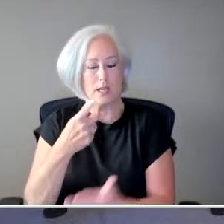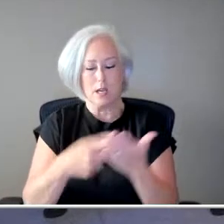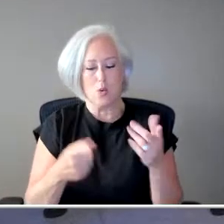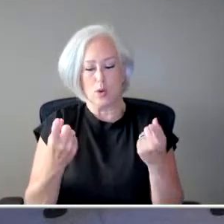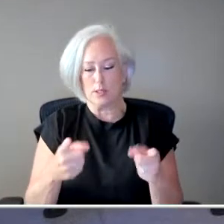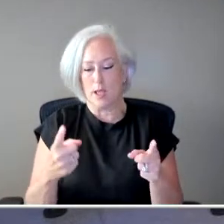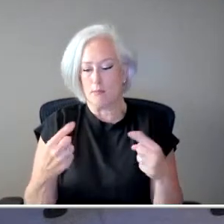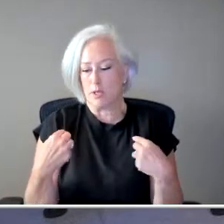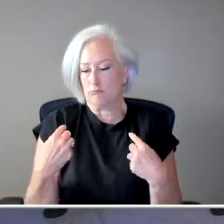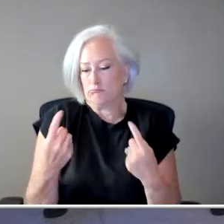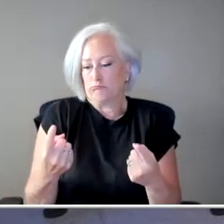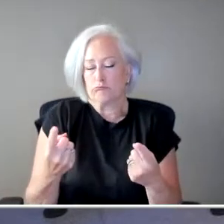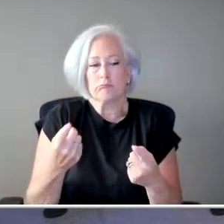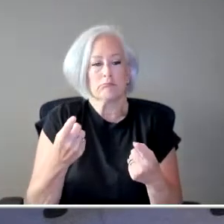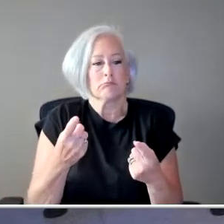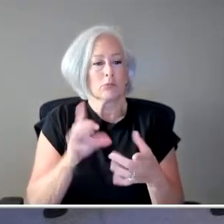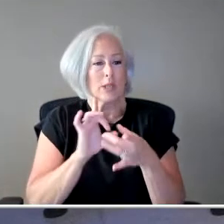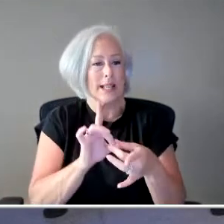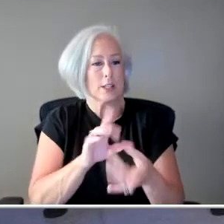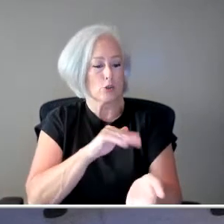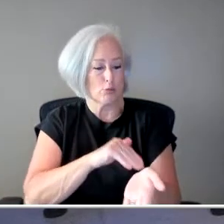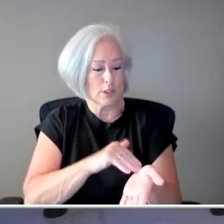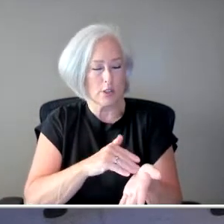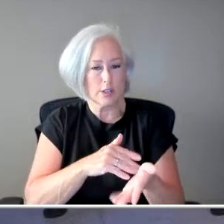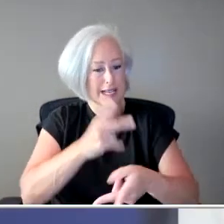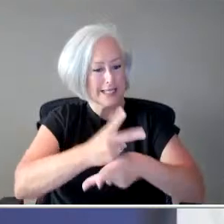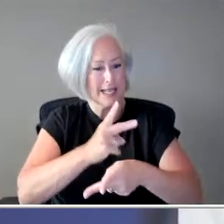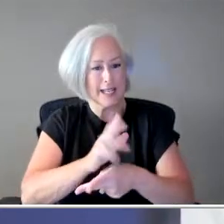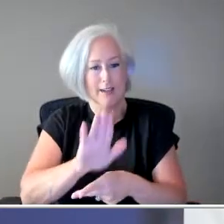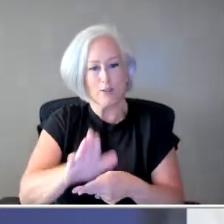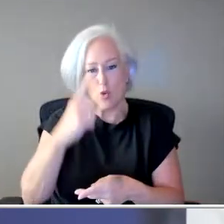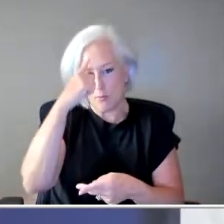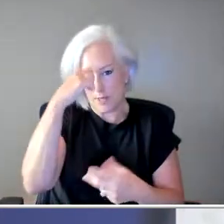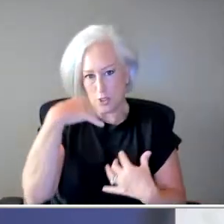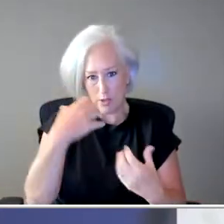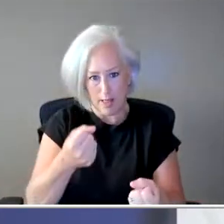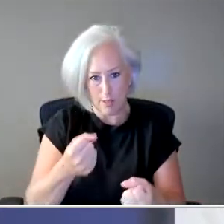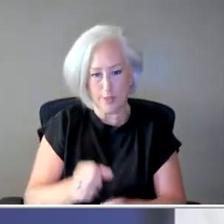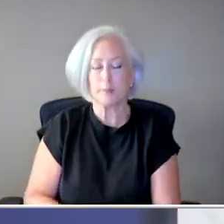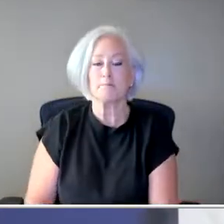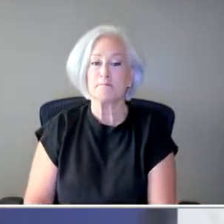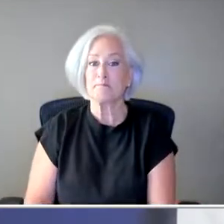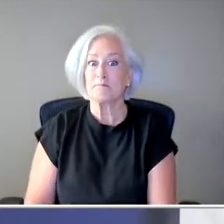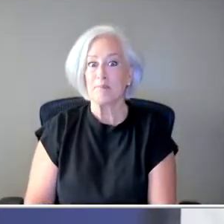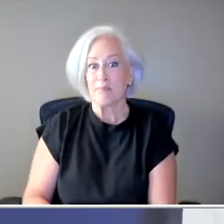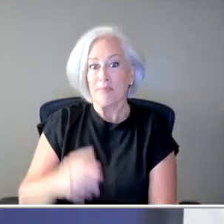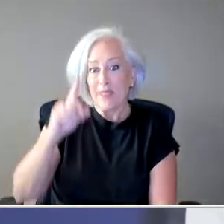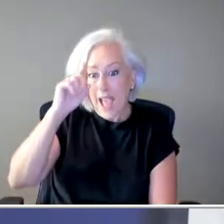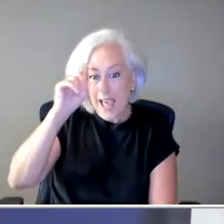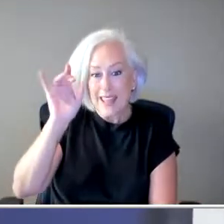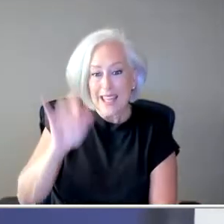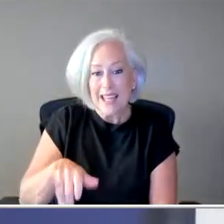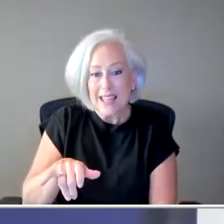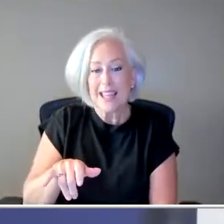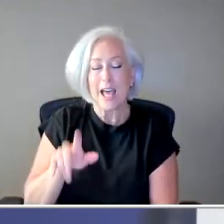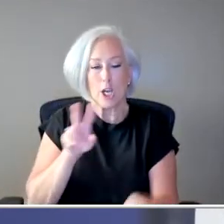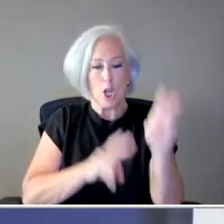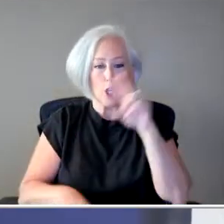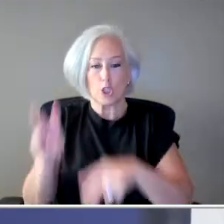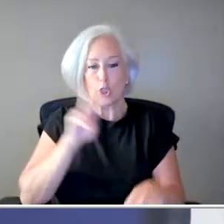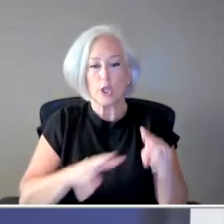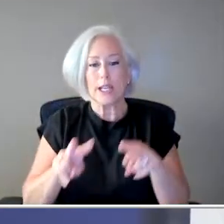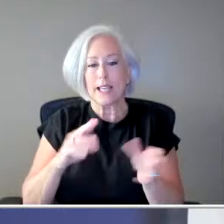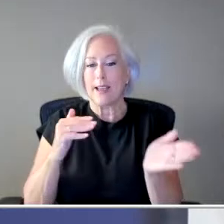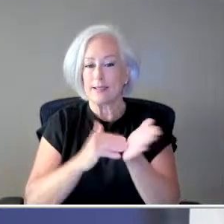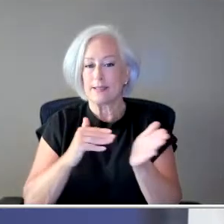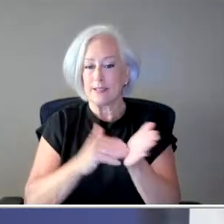to physicians and taking care of their mental health? I mean, I think the movement for looking at physician well-being